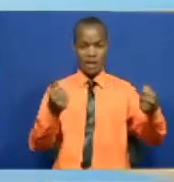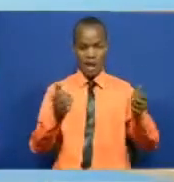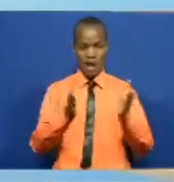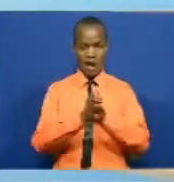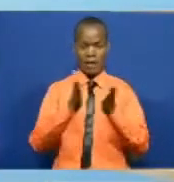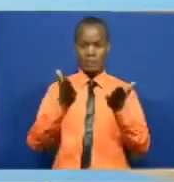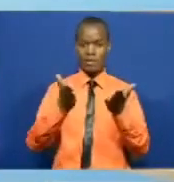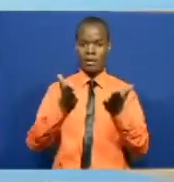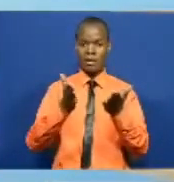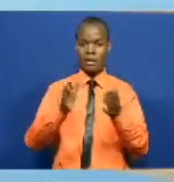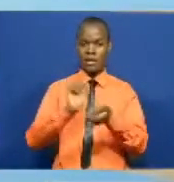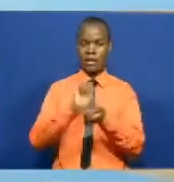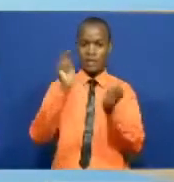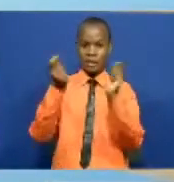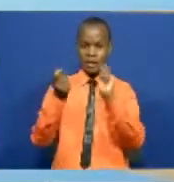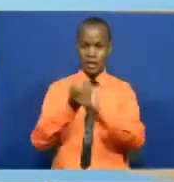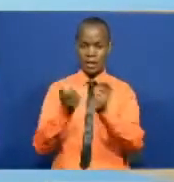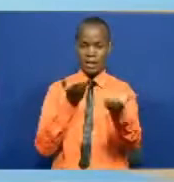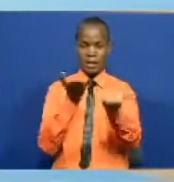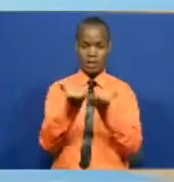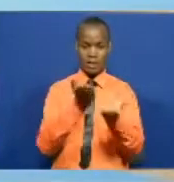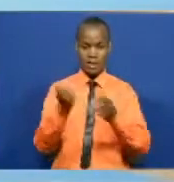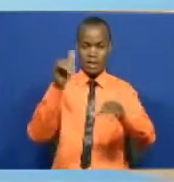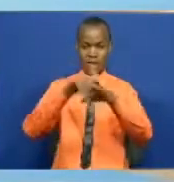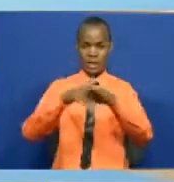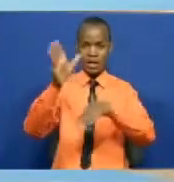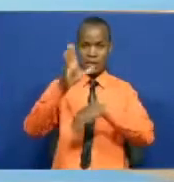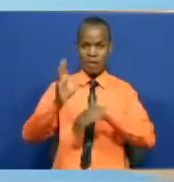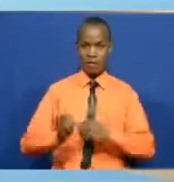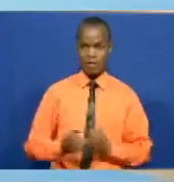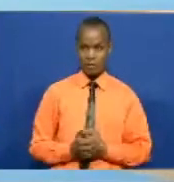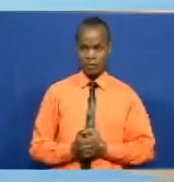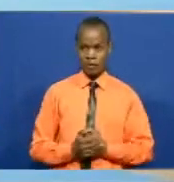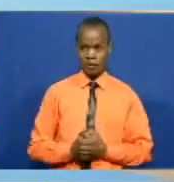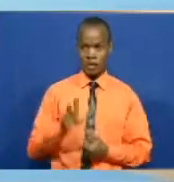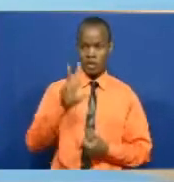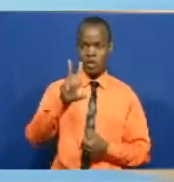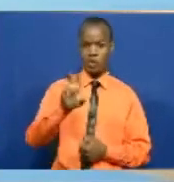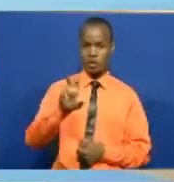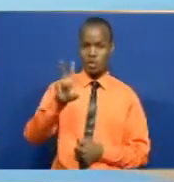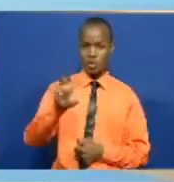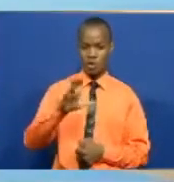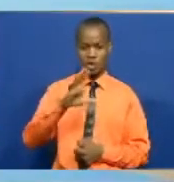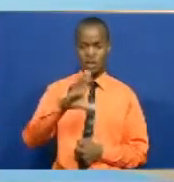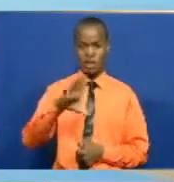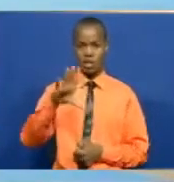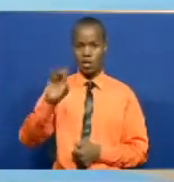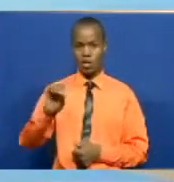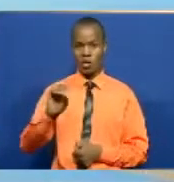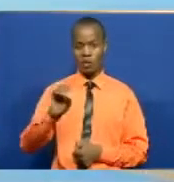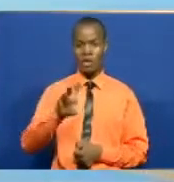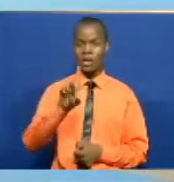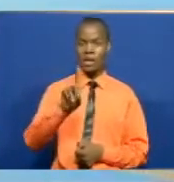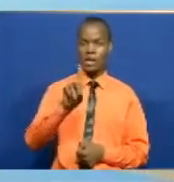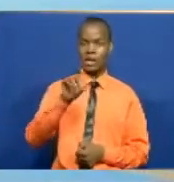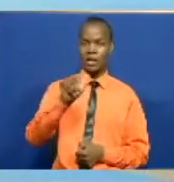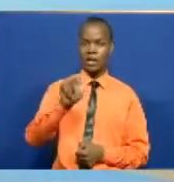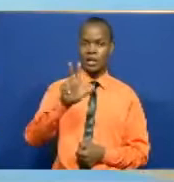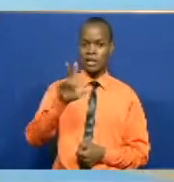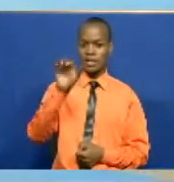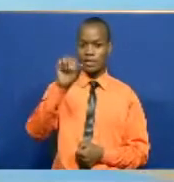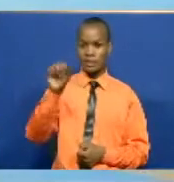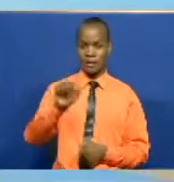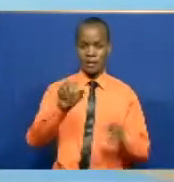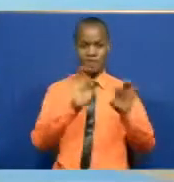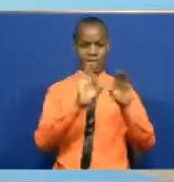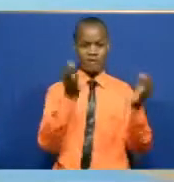a transformative business throughout Africa. The 2020 Business Worldwide CEO Awards recognized Davis for overseeing the